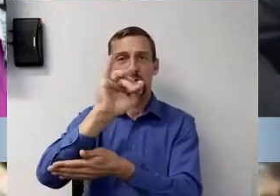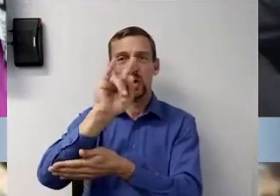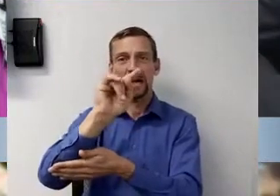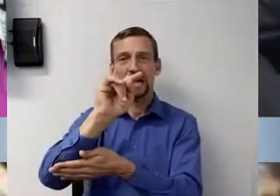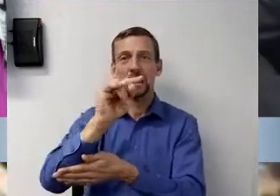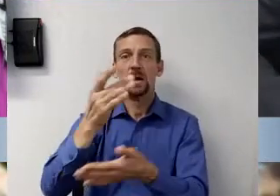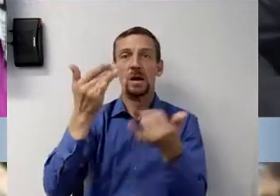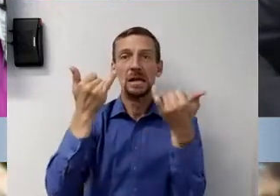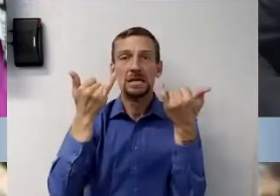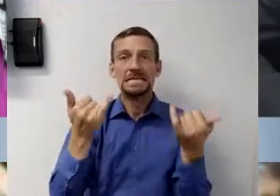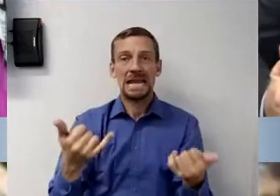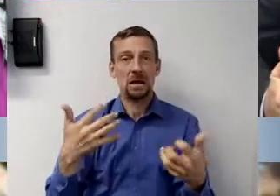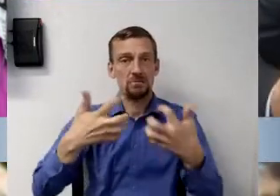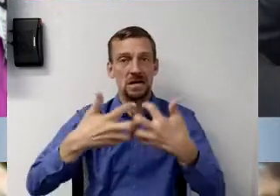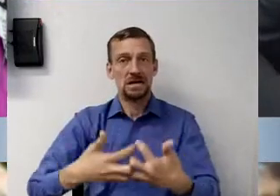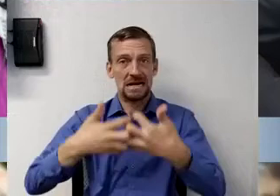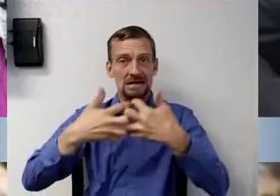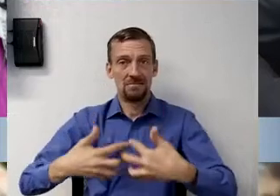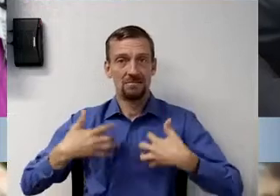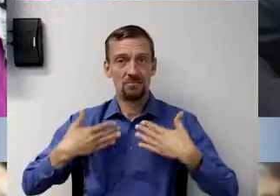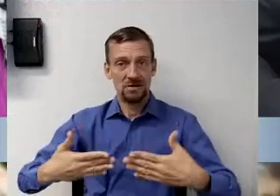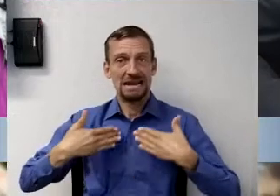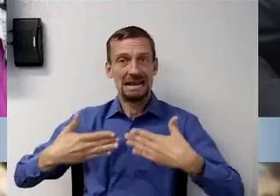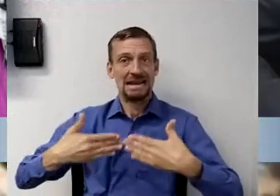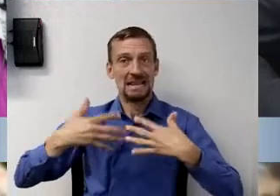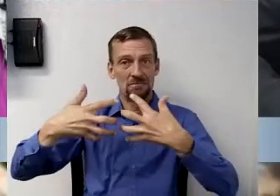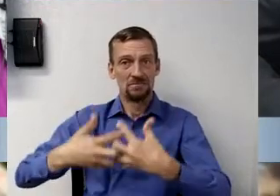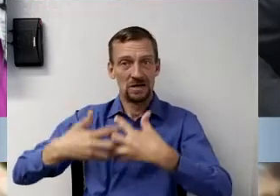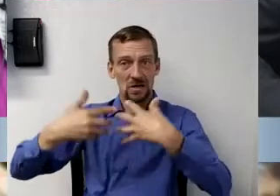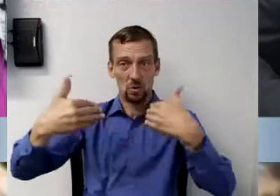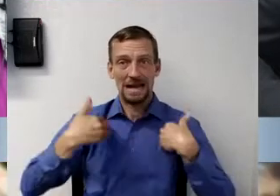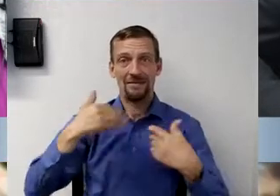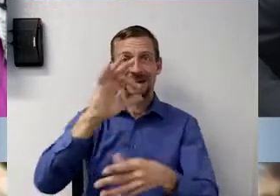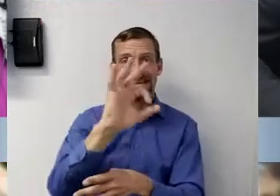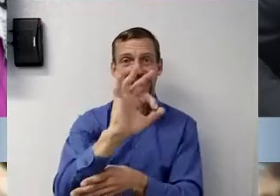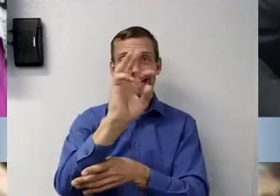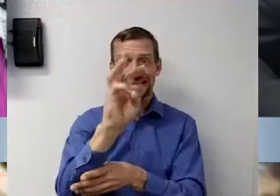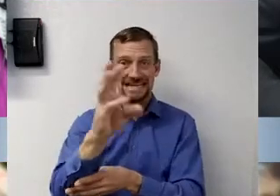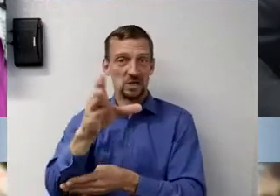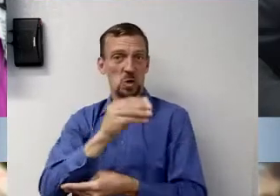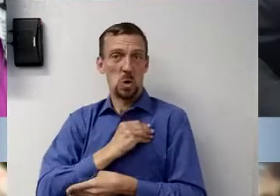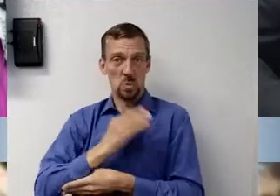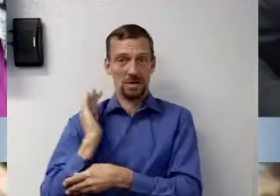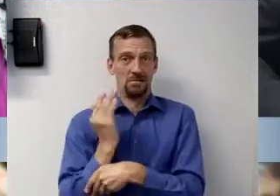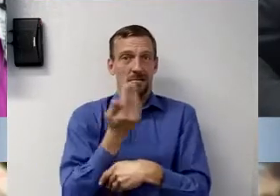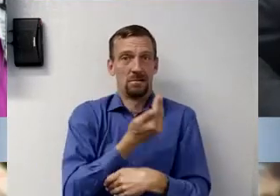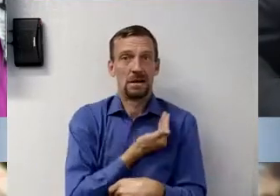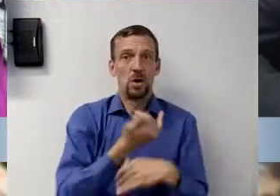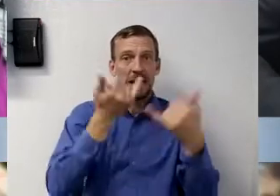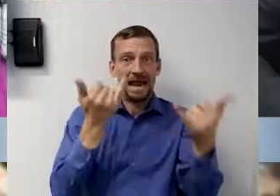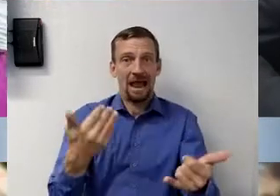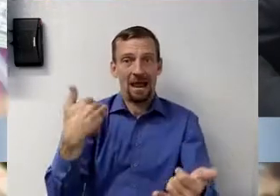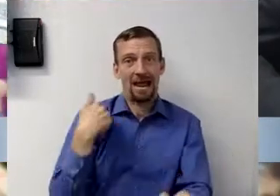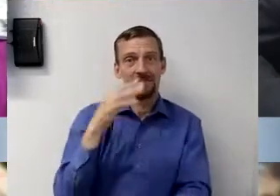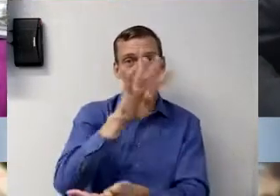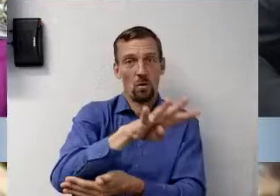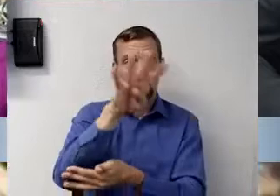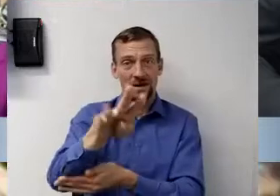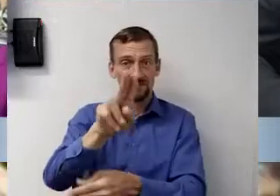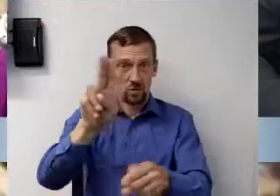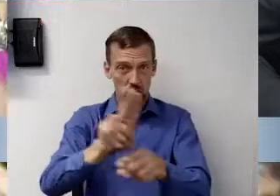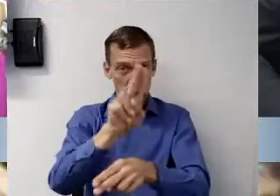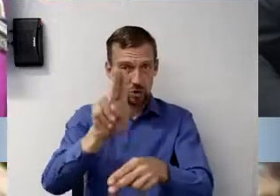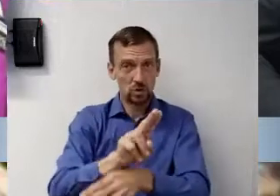of ventilators, we own 96. There are 44 that are currently in use. 6 of them are